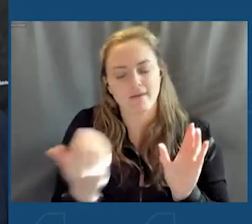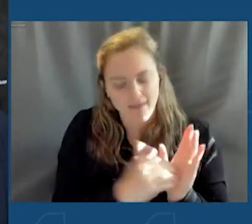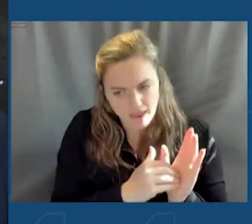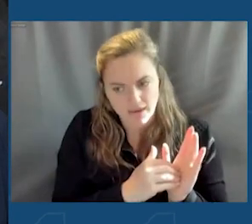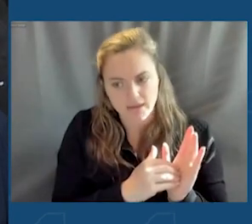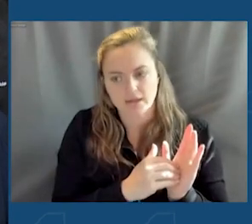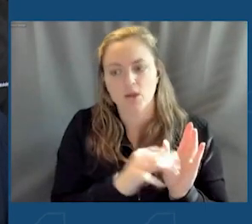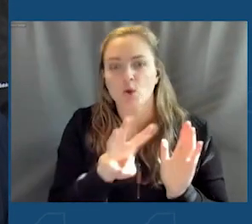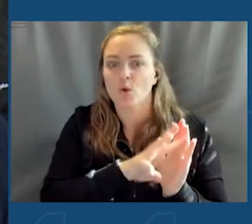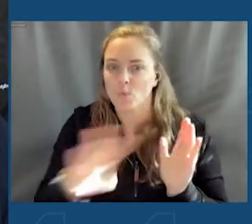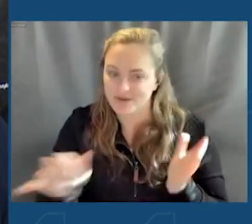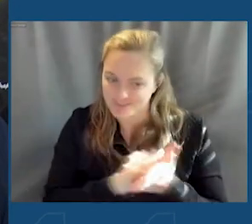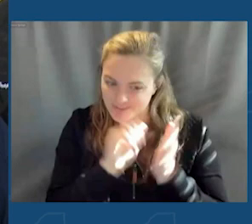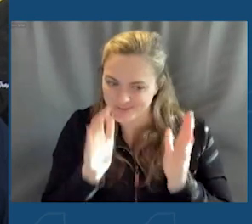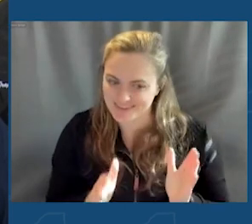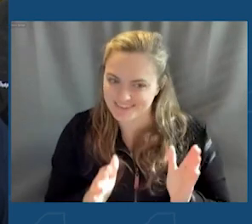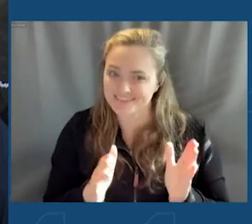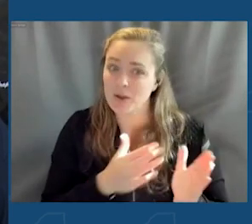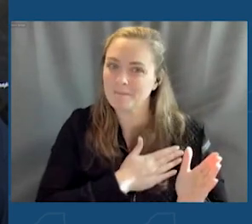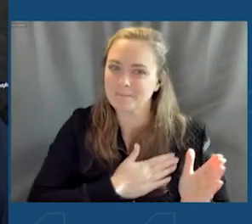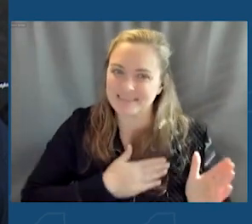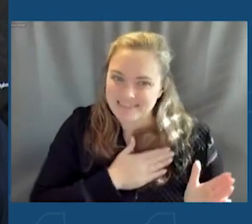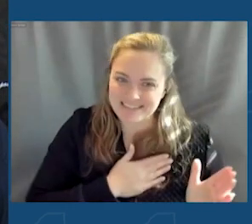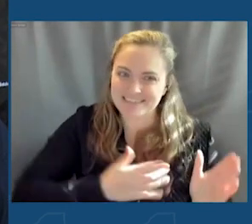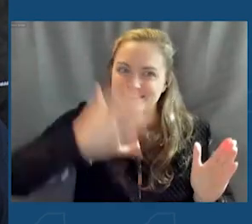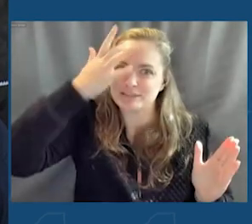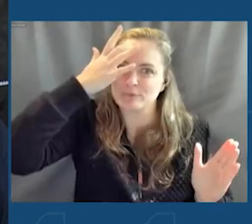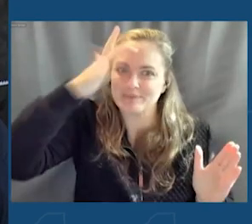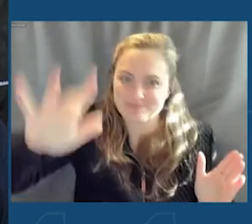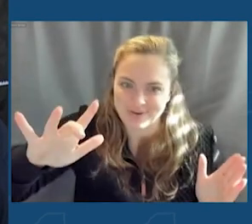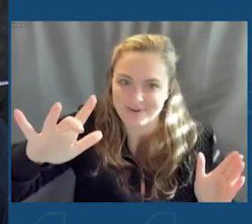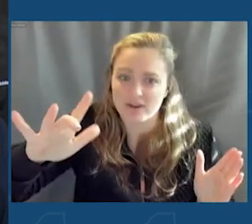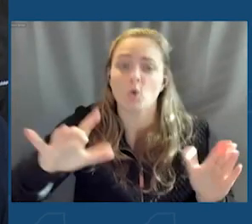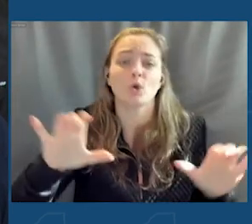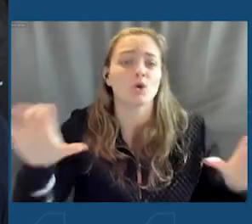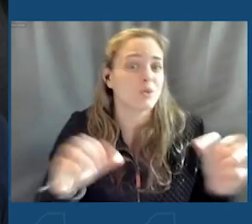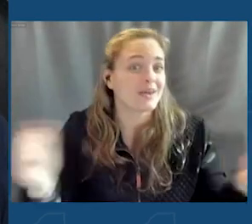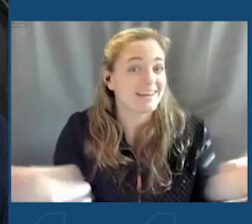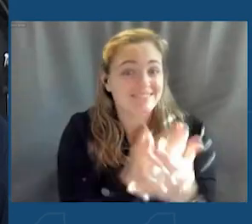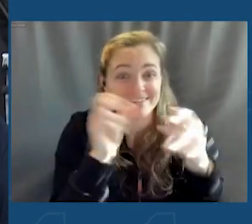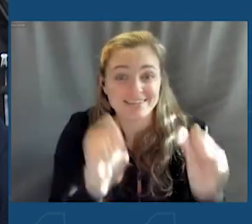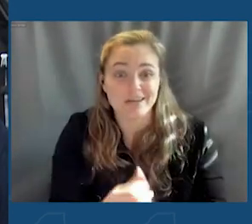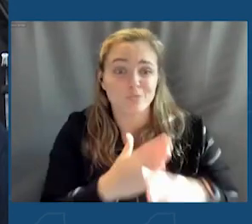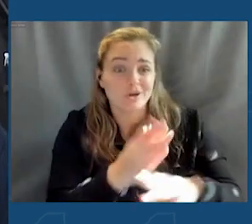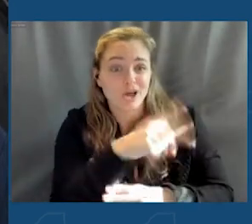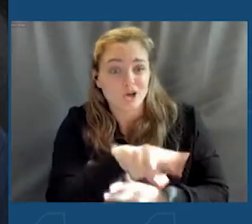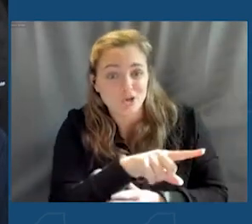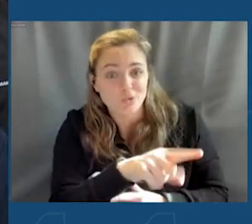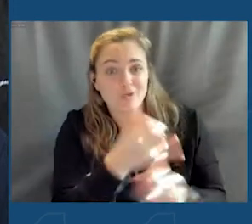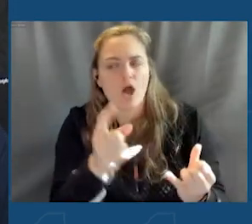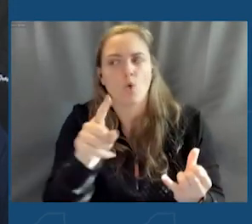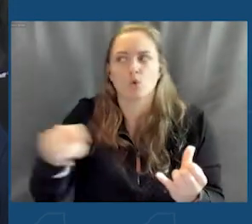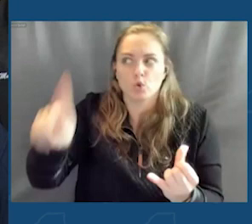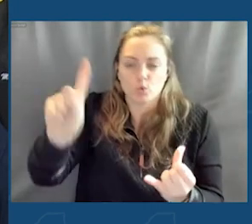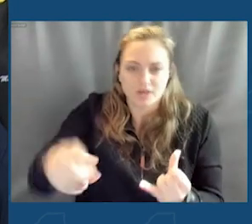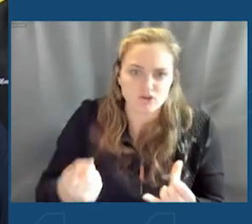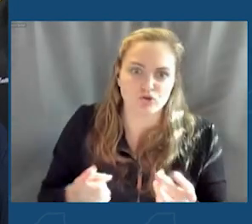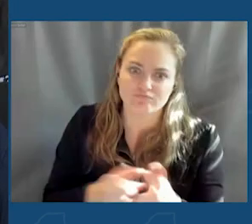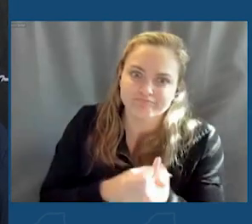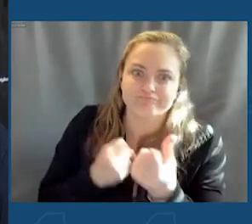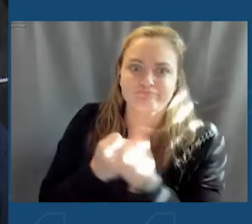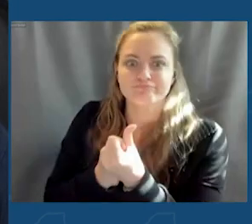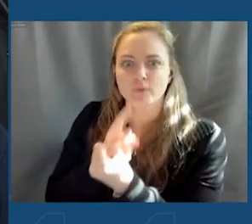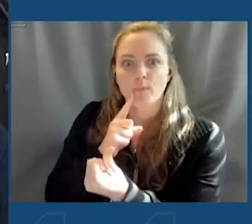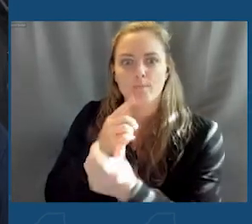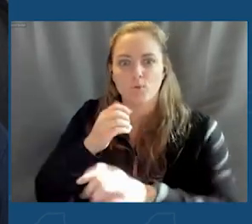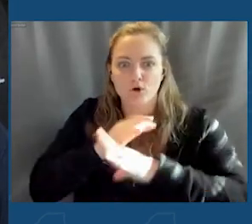Western New Yorkers, please be smart about this. We're doing all we can to protect you, and now we need you to step up, protect yourselves,